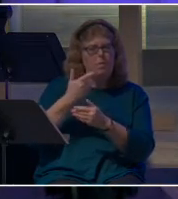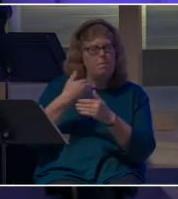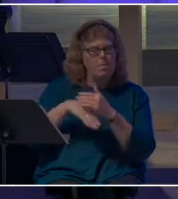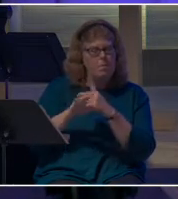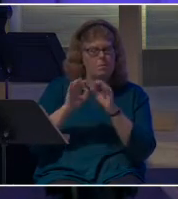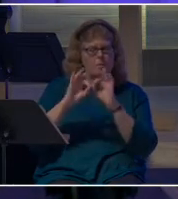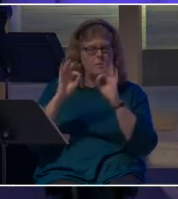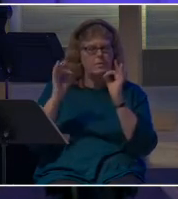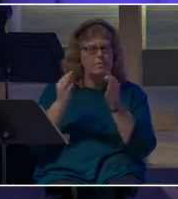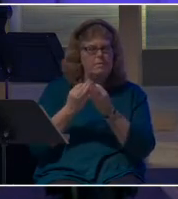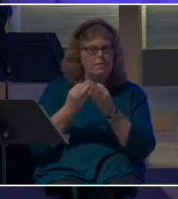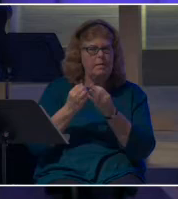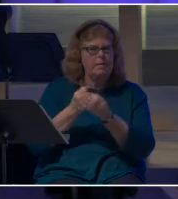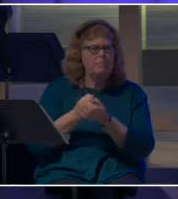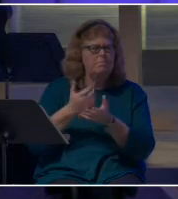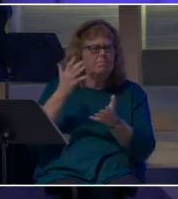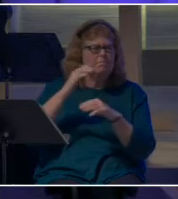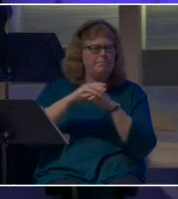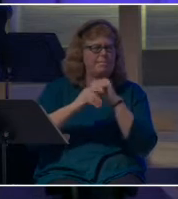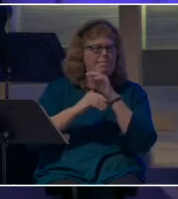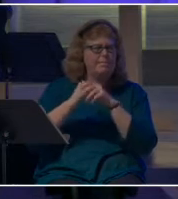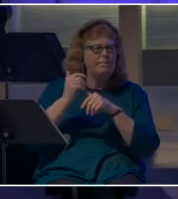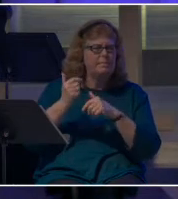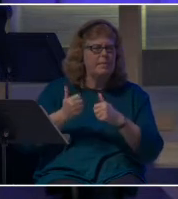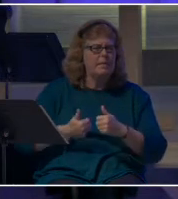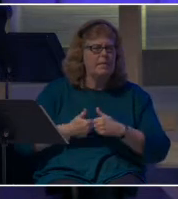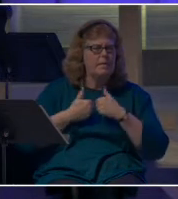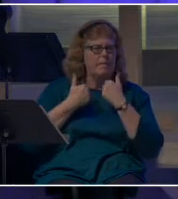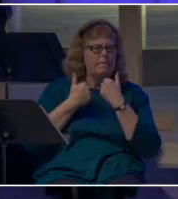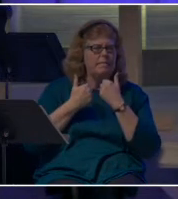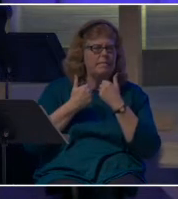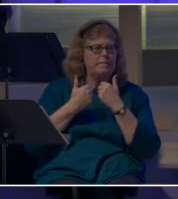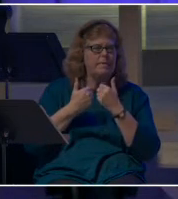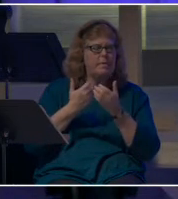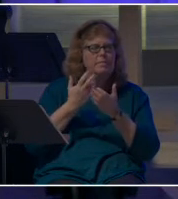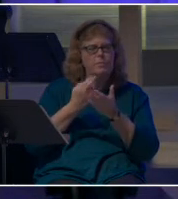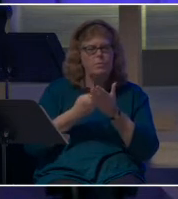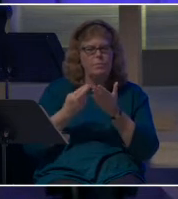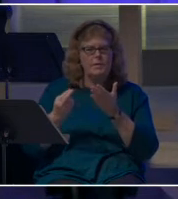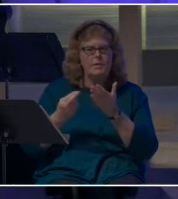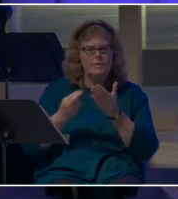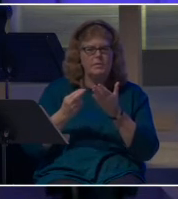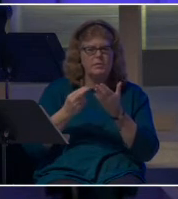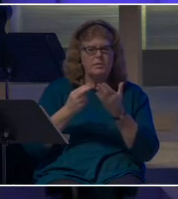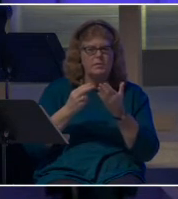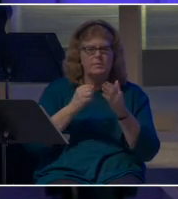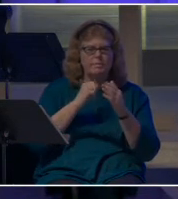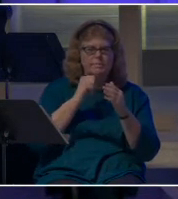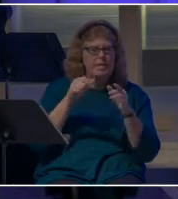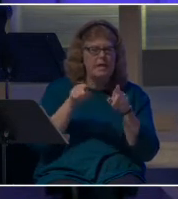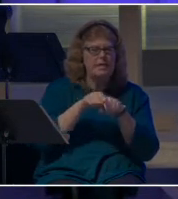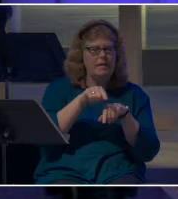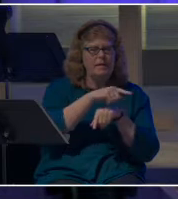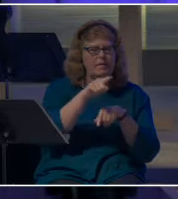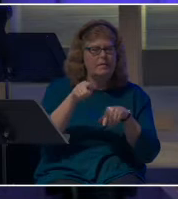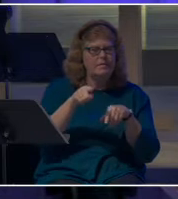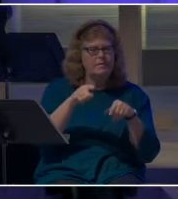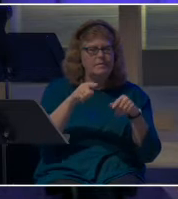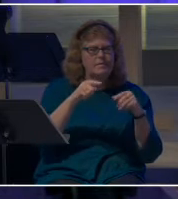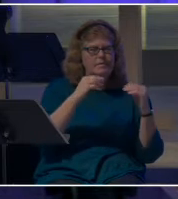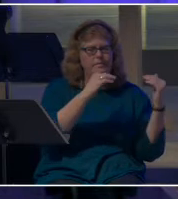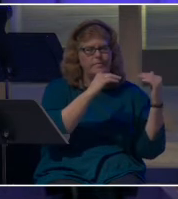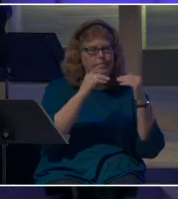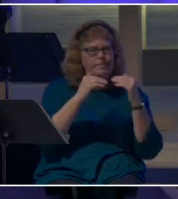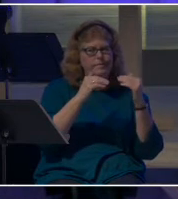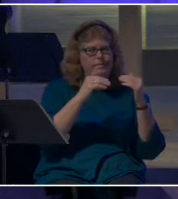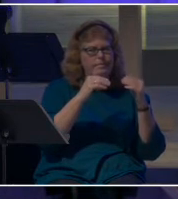family of abundance, and with abundance comes resources that were unparalleled to some of his peers. Next, we